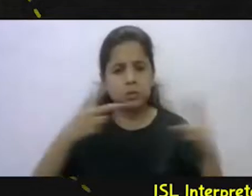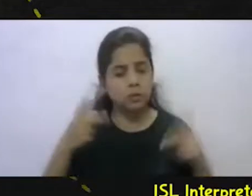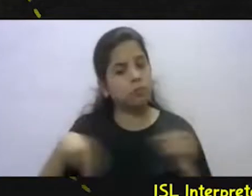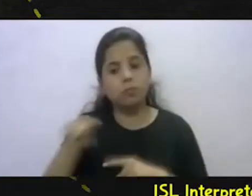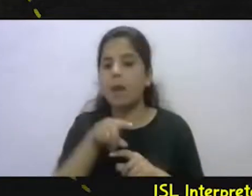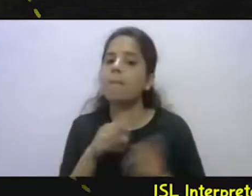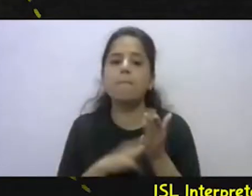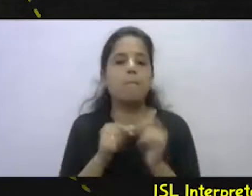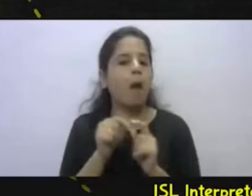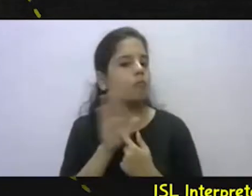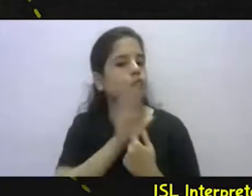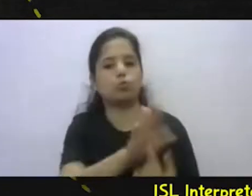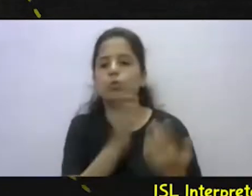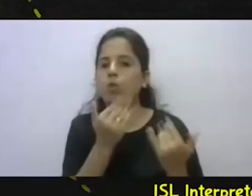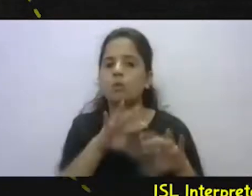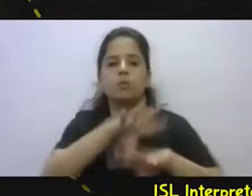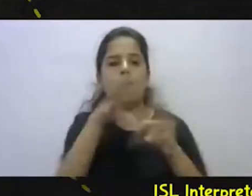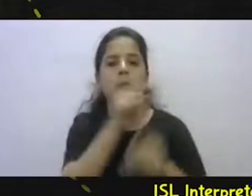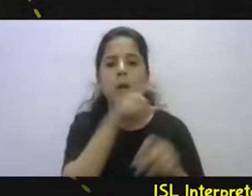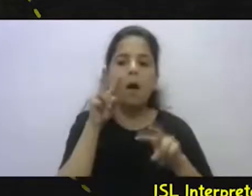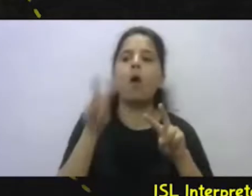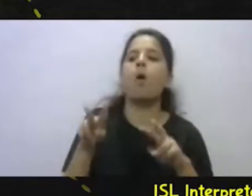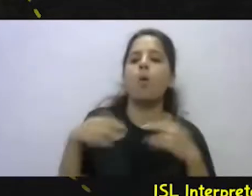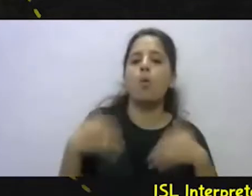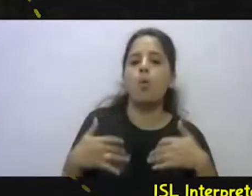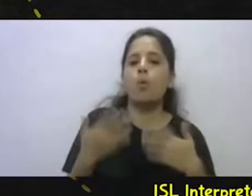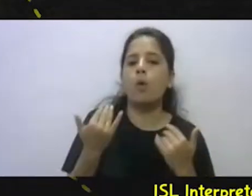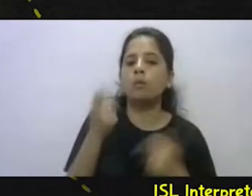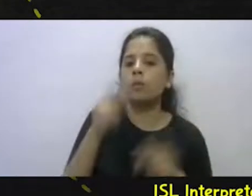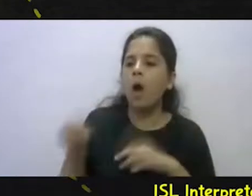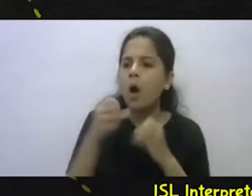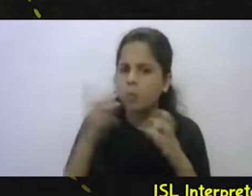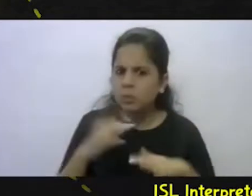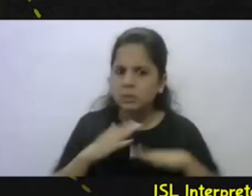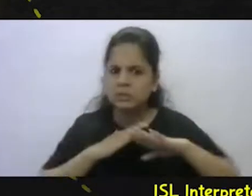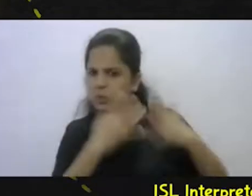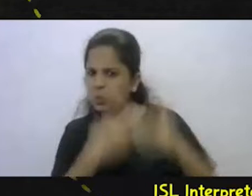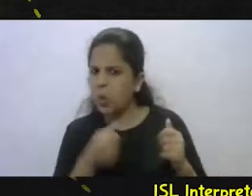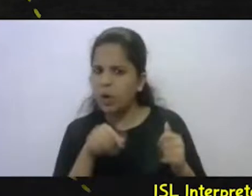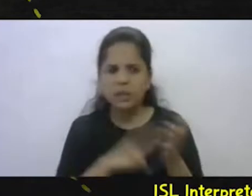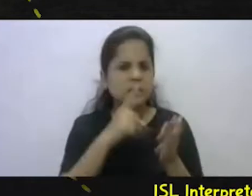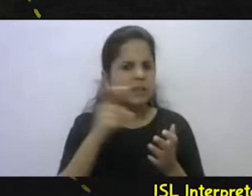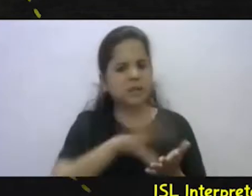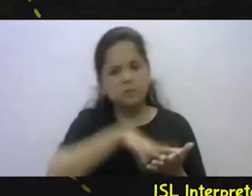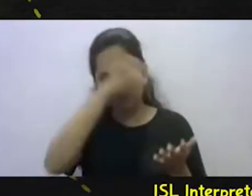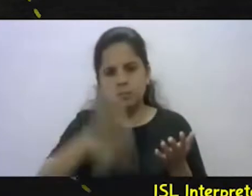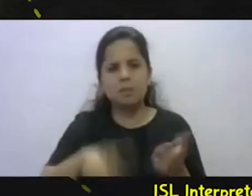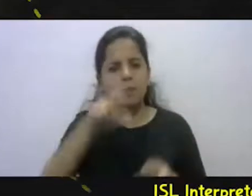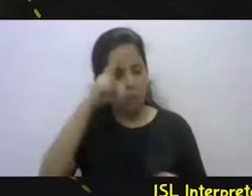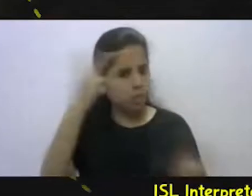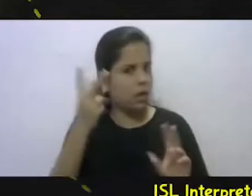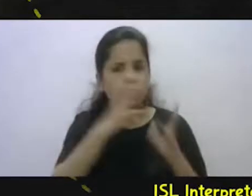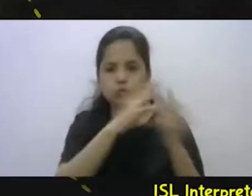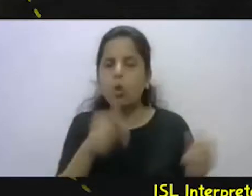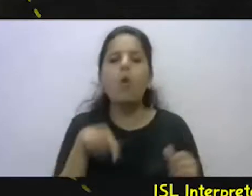map, and it could show you the entire map to show you just how many people are resisting, and to dispel this myth that LGBTQ